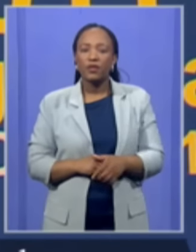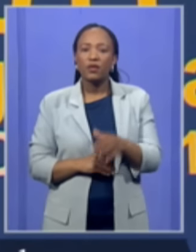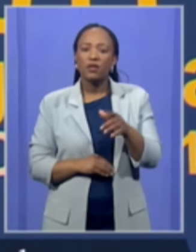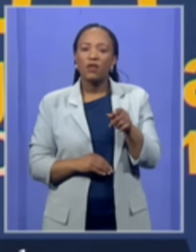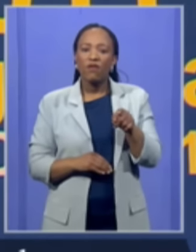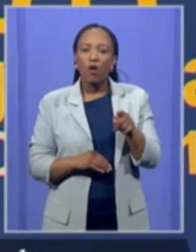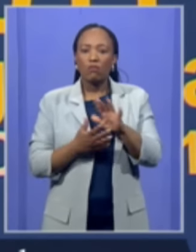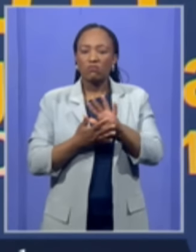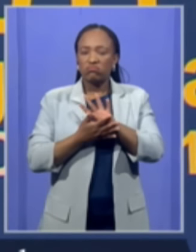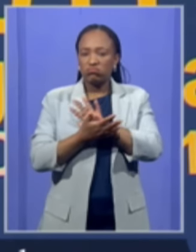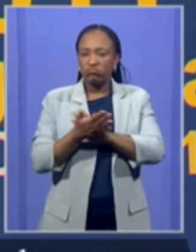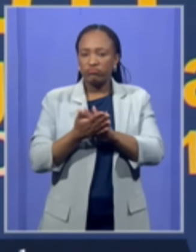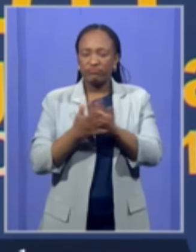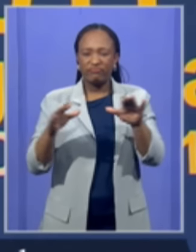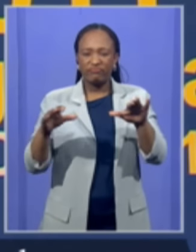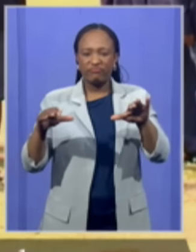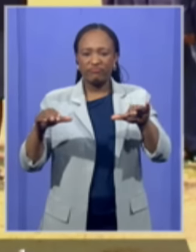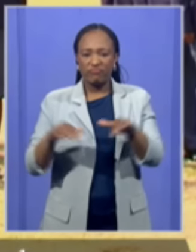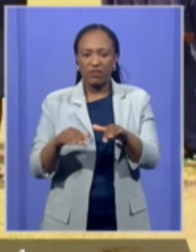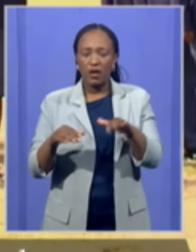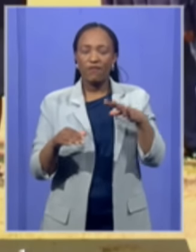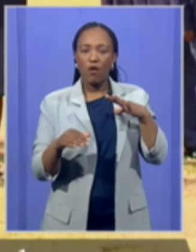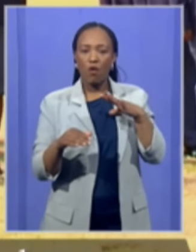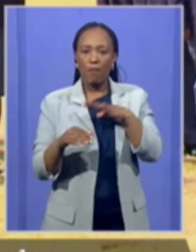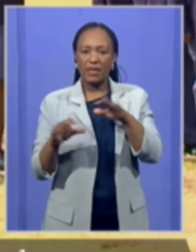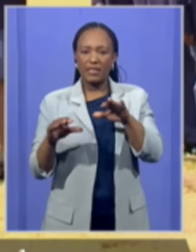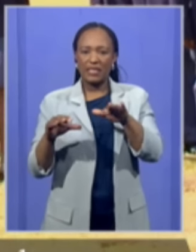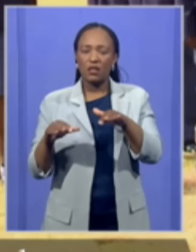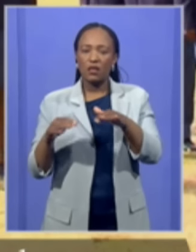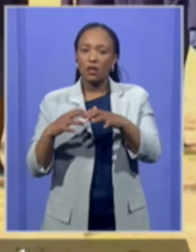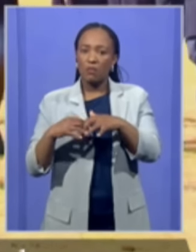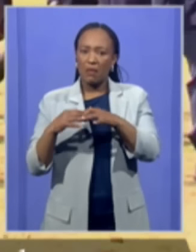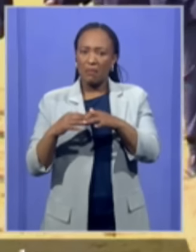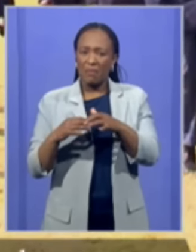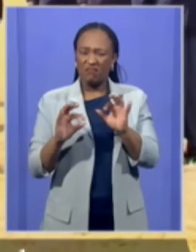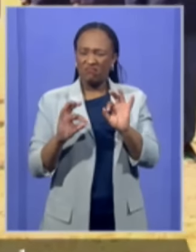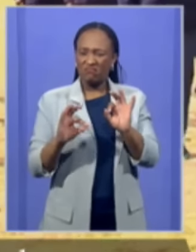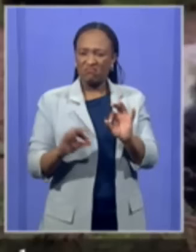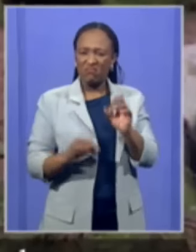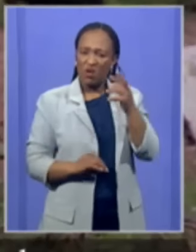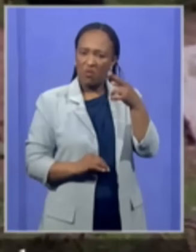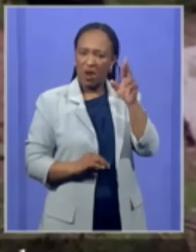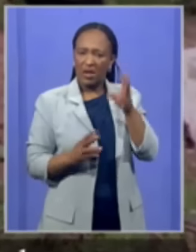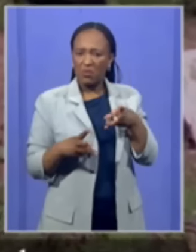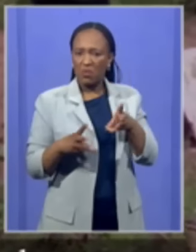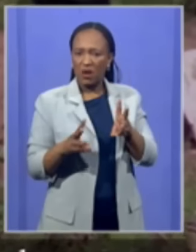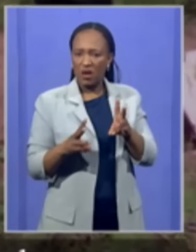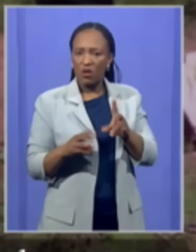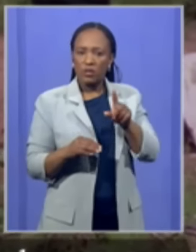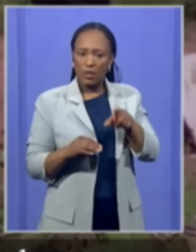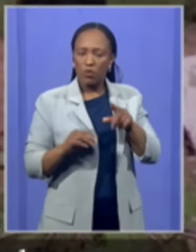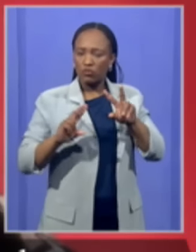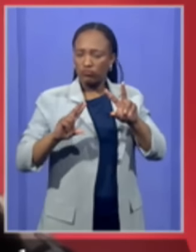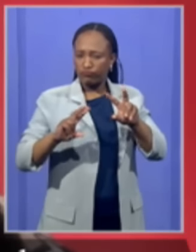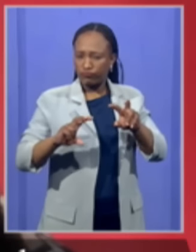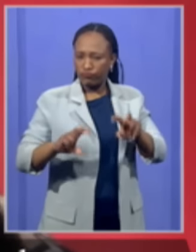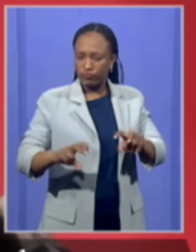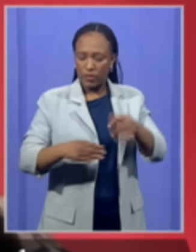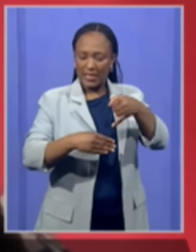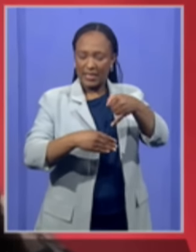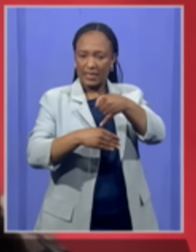ha o tshepe hore ho thewa ha komishini ya diphuputso ke ona mokgwa o nepahetseng ho ka be ho entswe diphuputso tsa ka hare.